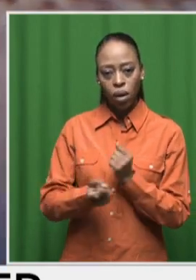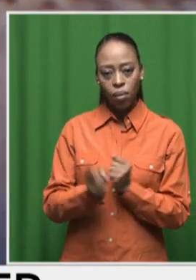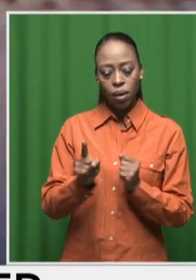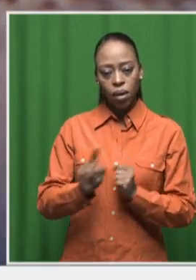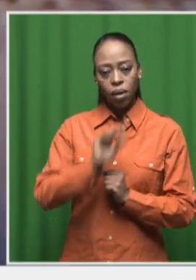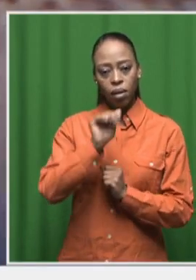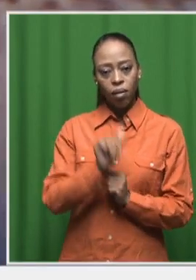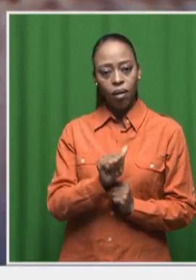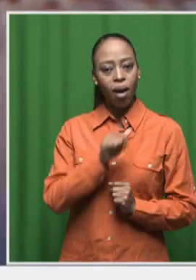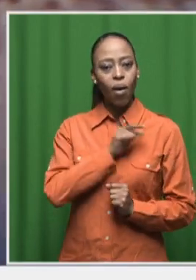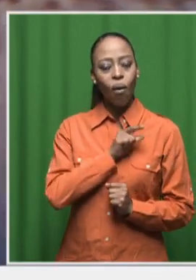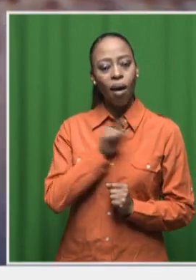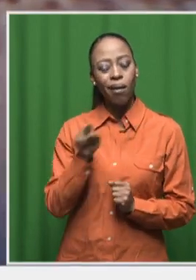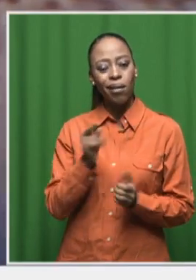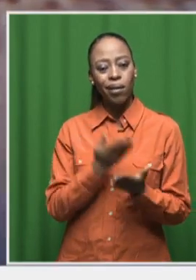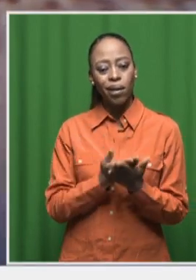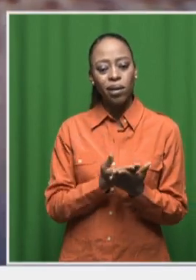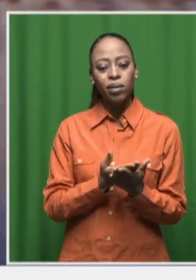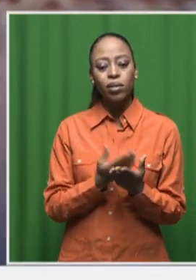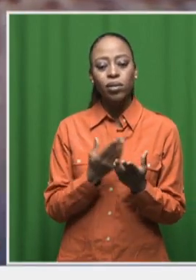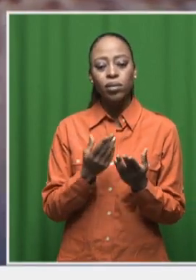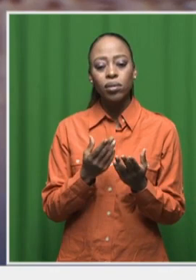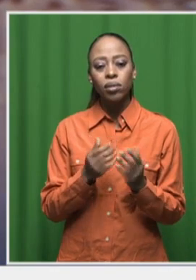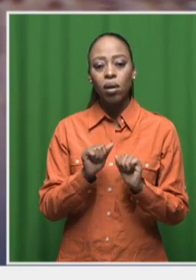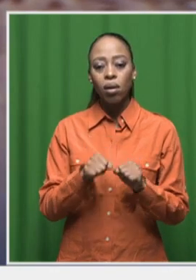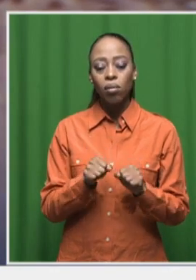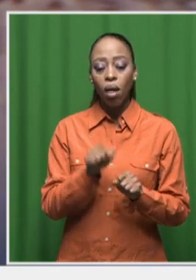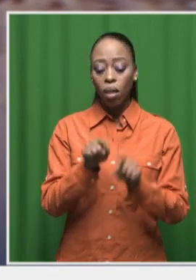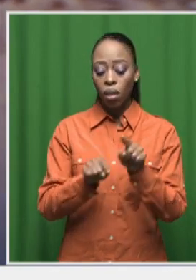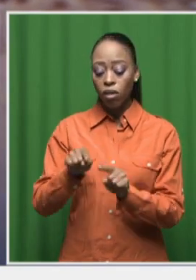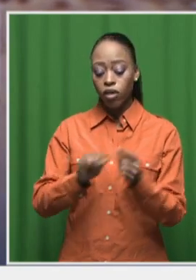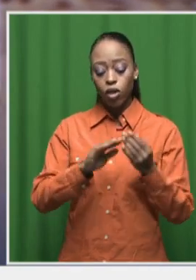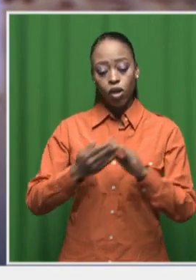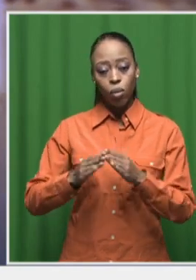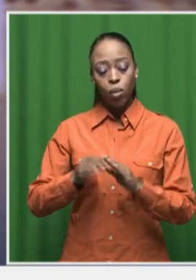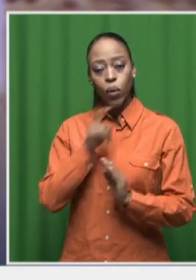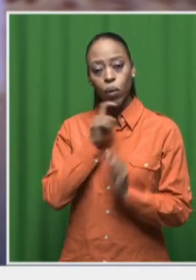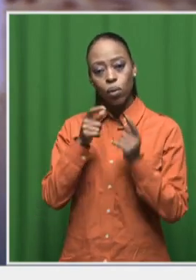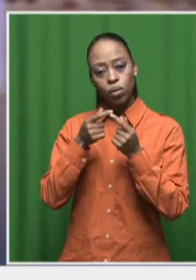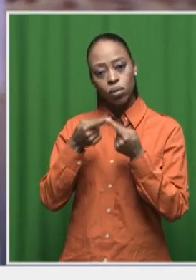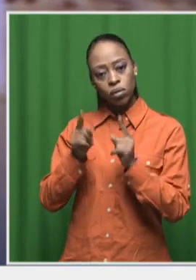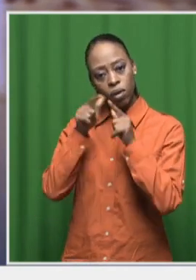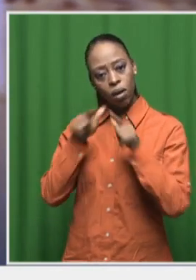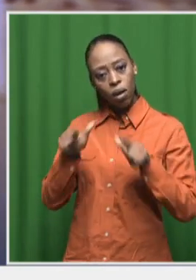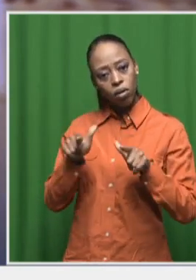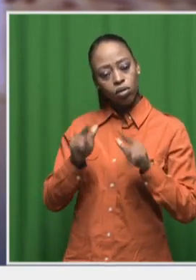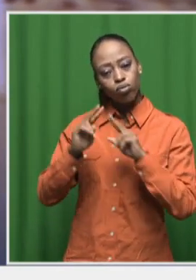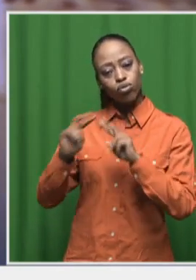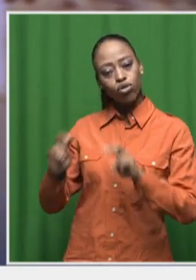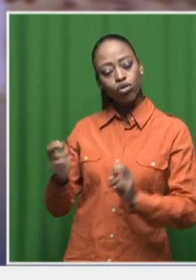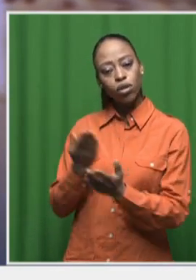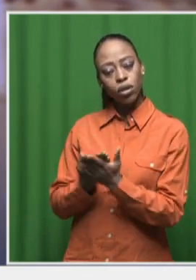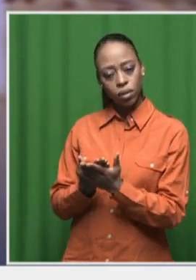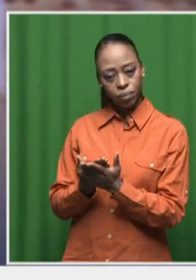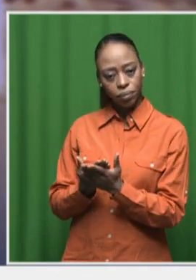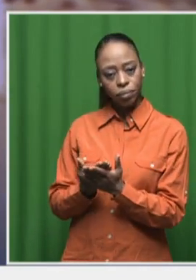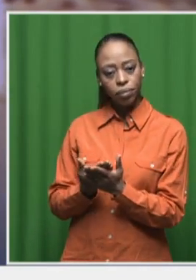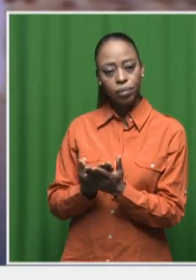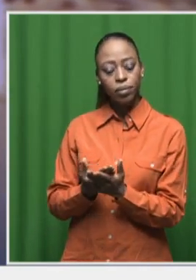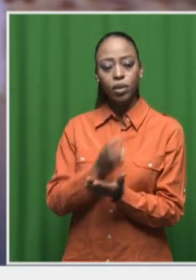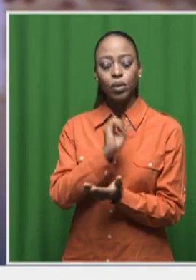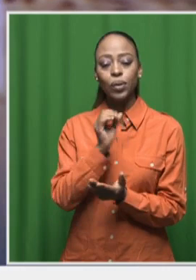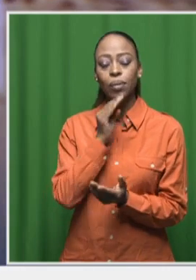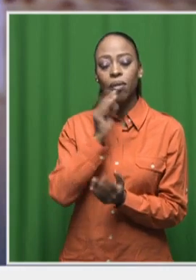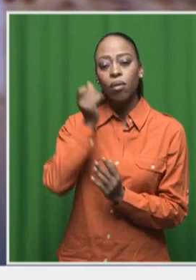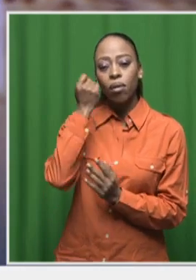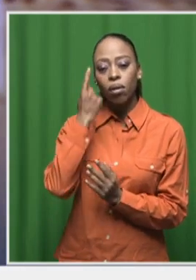continent to be able to enable different communities from different places, speaking different languages, to do research in this space. So